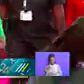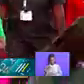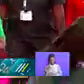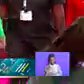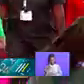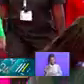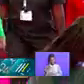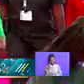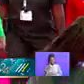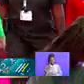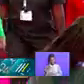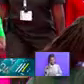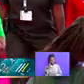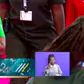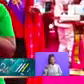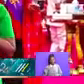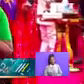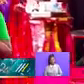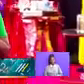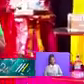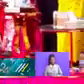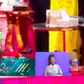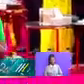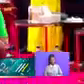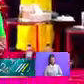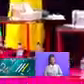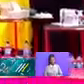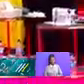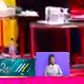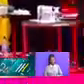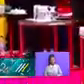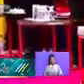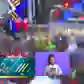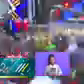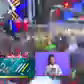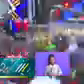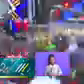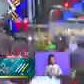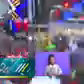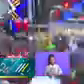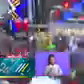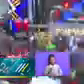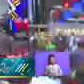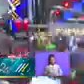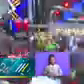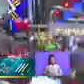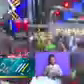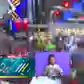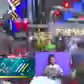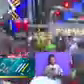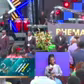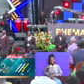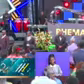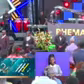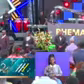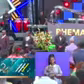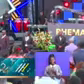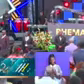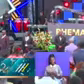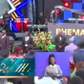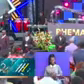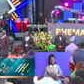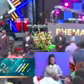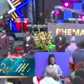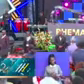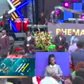running allow them to come allow them to come allow them to come allow them to come allow them to come allow them to come thank you open